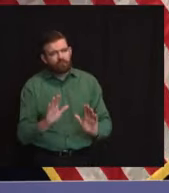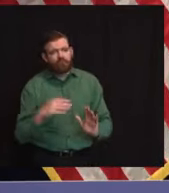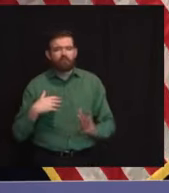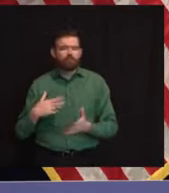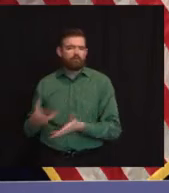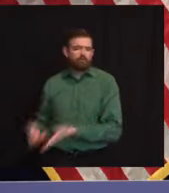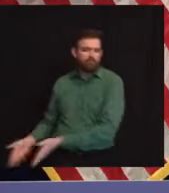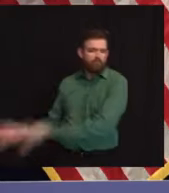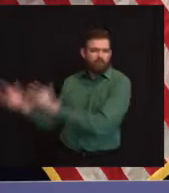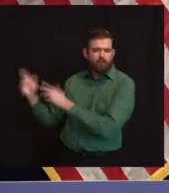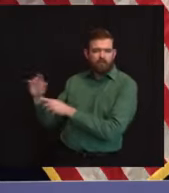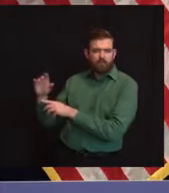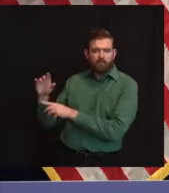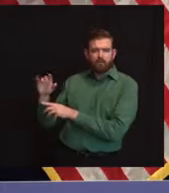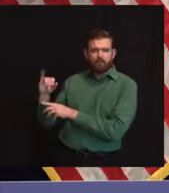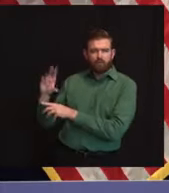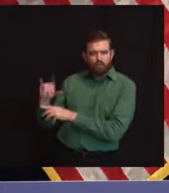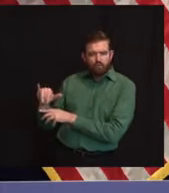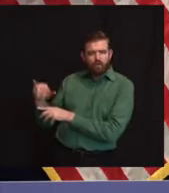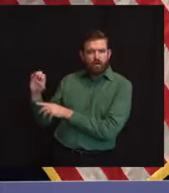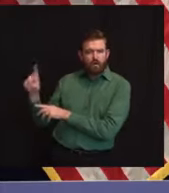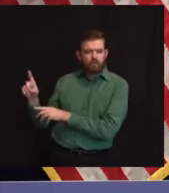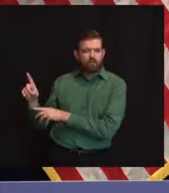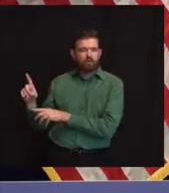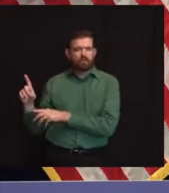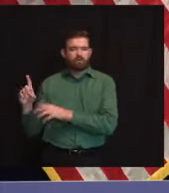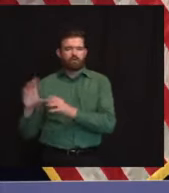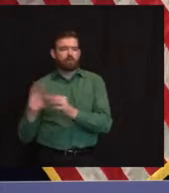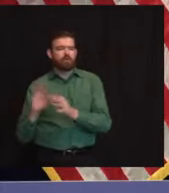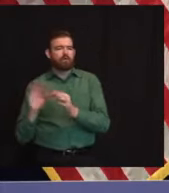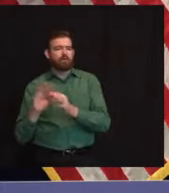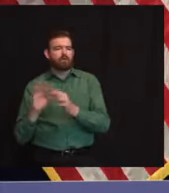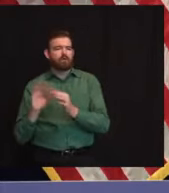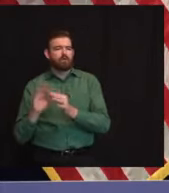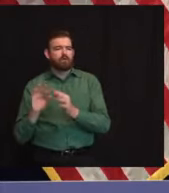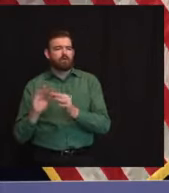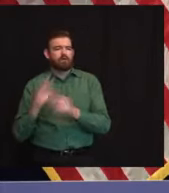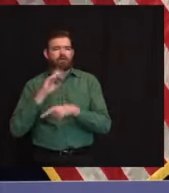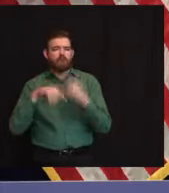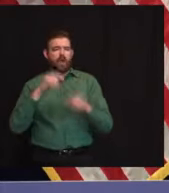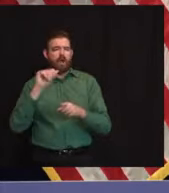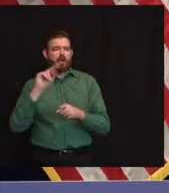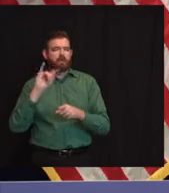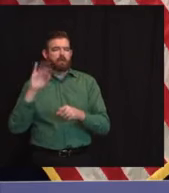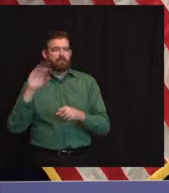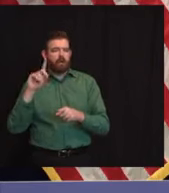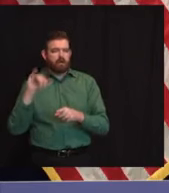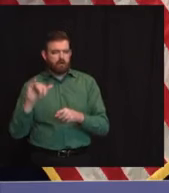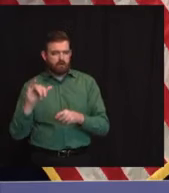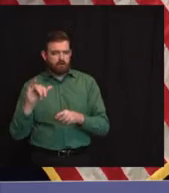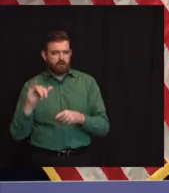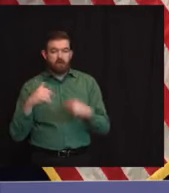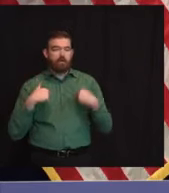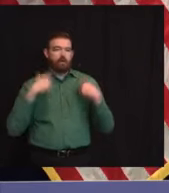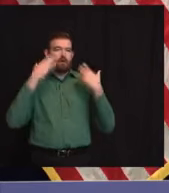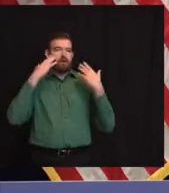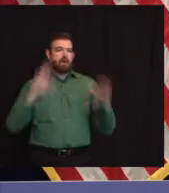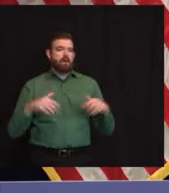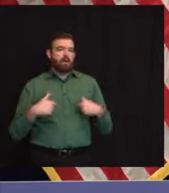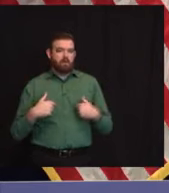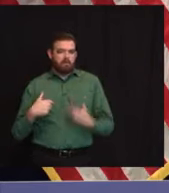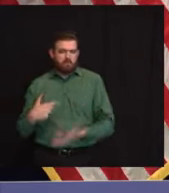the question on antibody testing, if that's all right, because I will just say I'm not qualified to answer